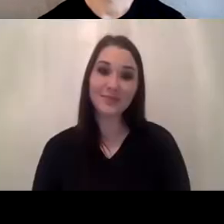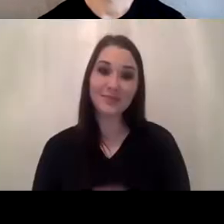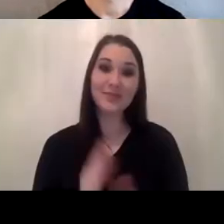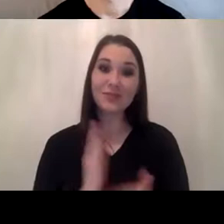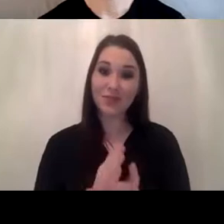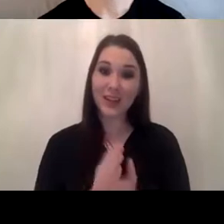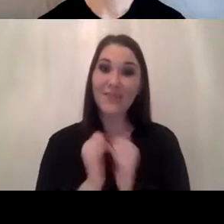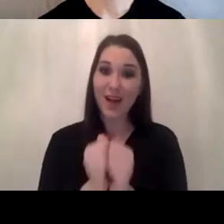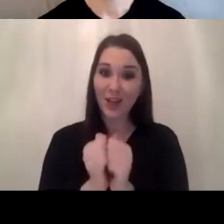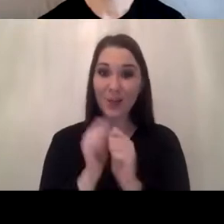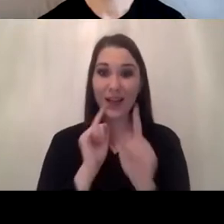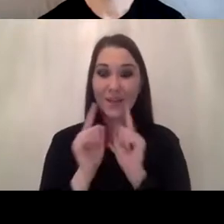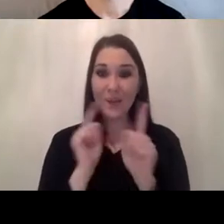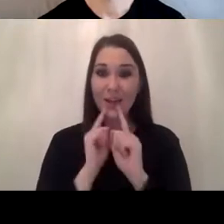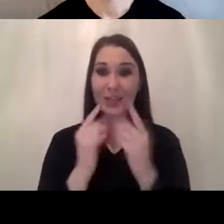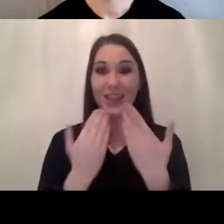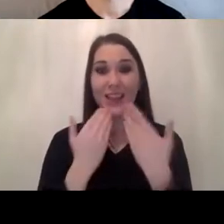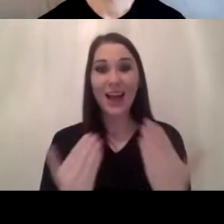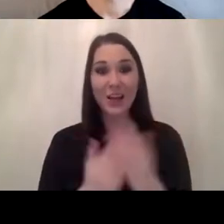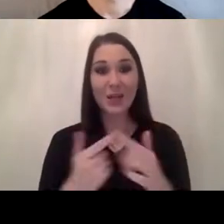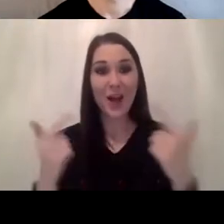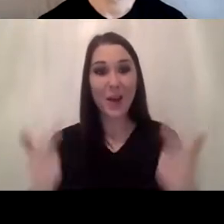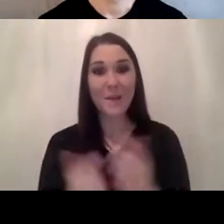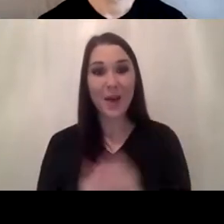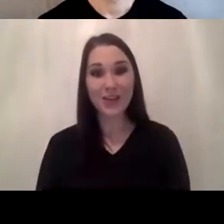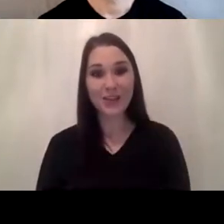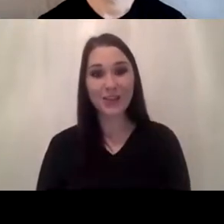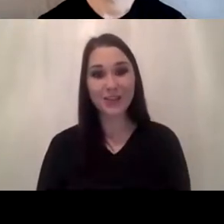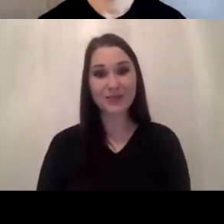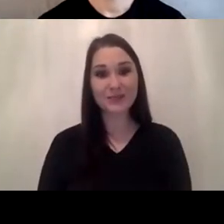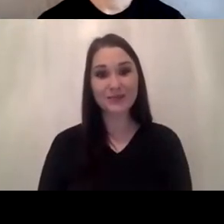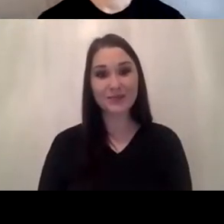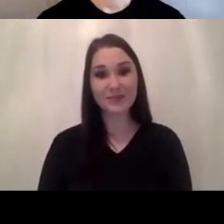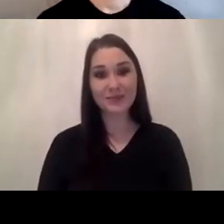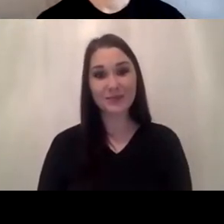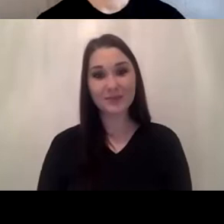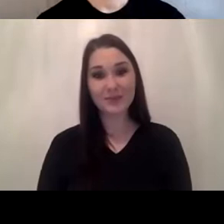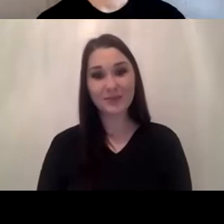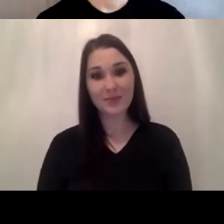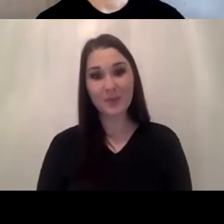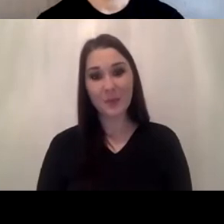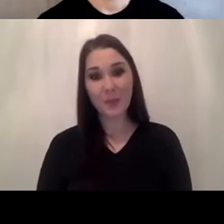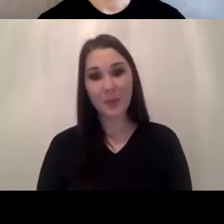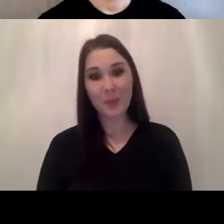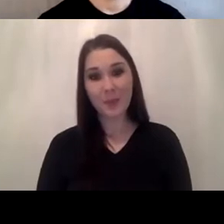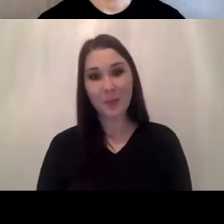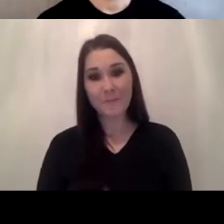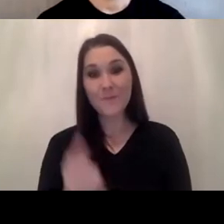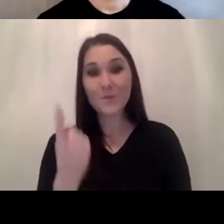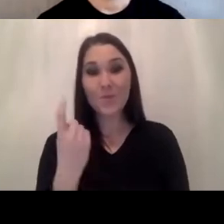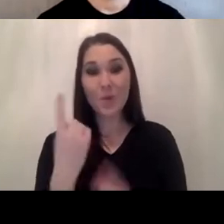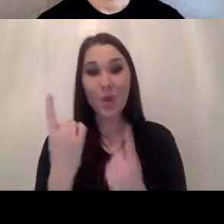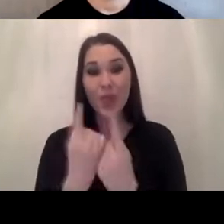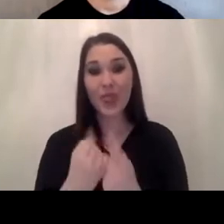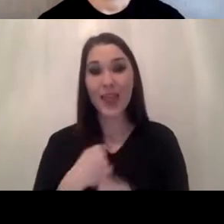to share with our audience tonight. Thank you very much, New. The one other thing I would like to also mention, because